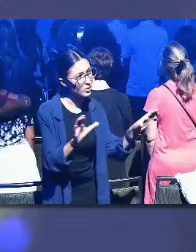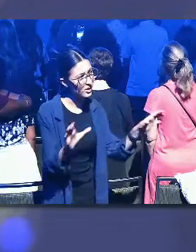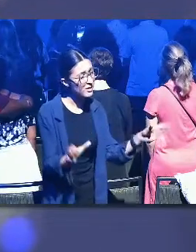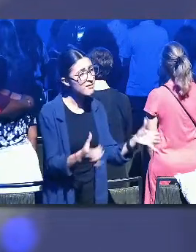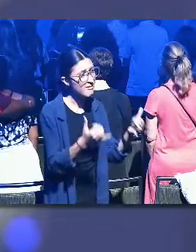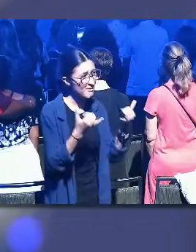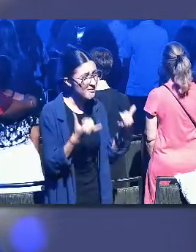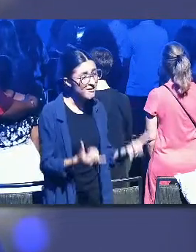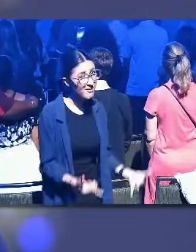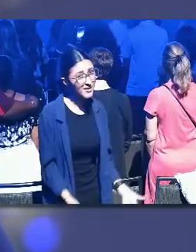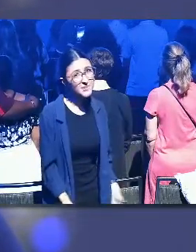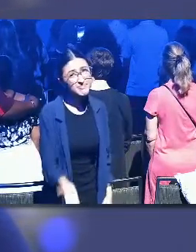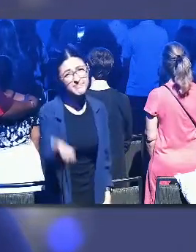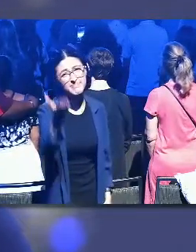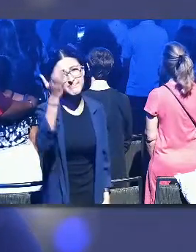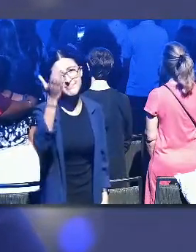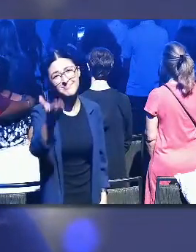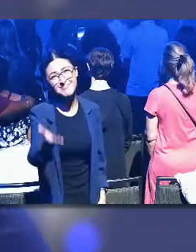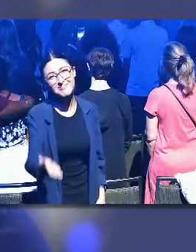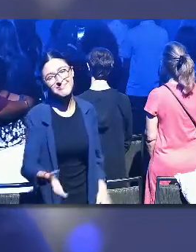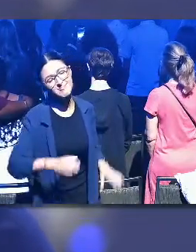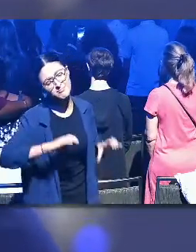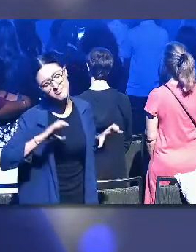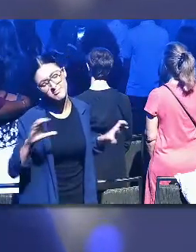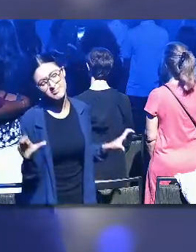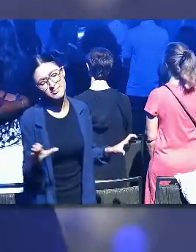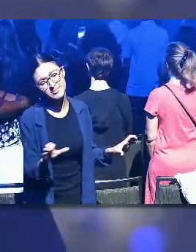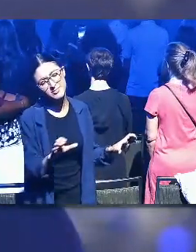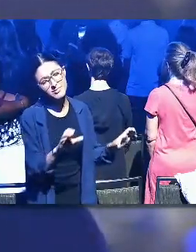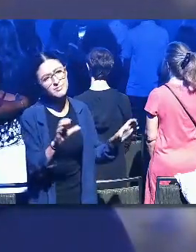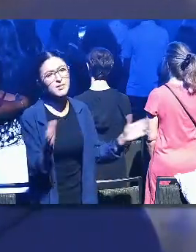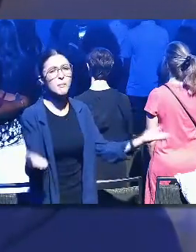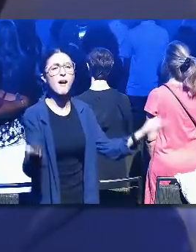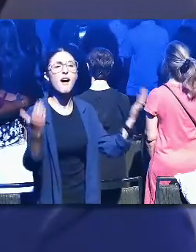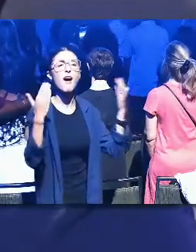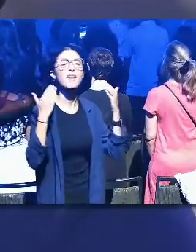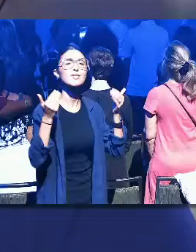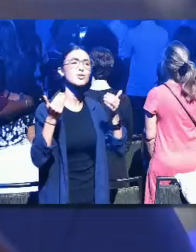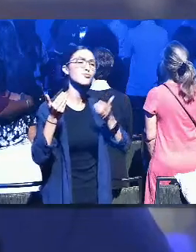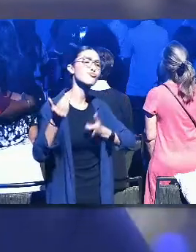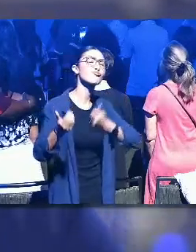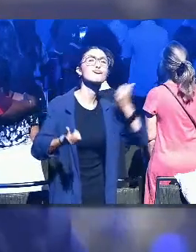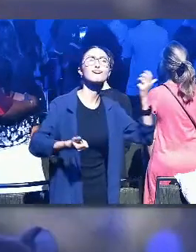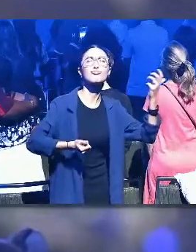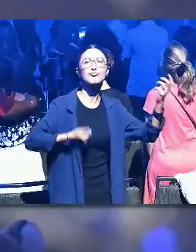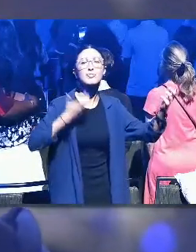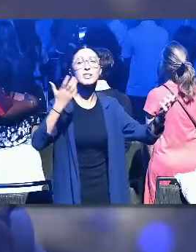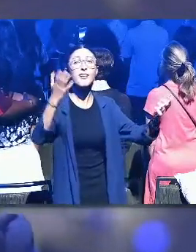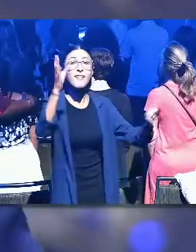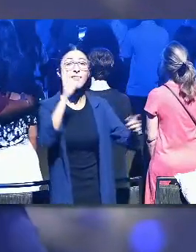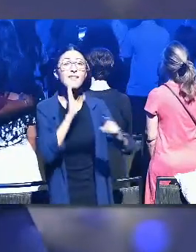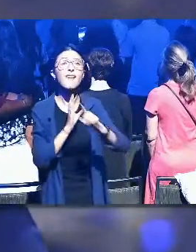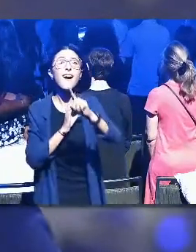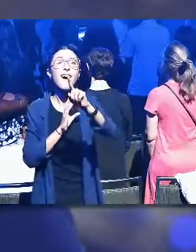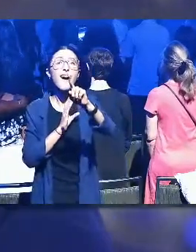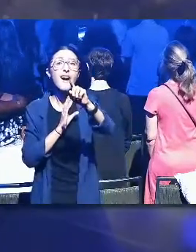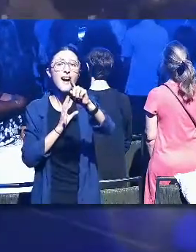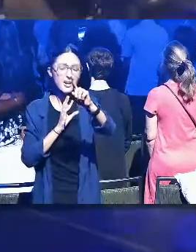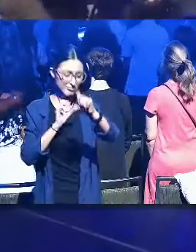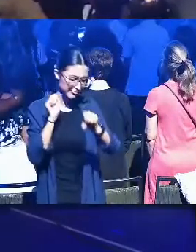Oh, he's working right now. Can we sing that together? We say, God